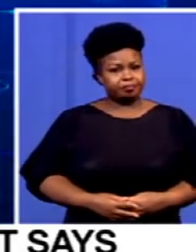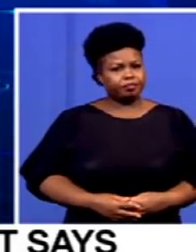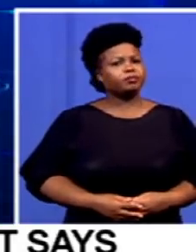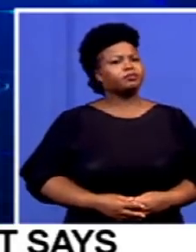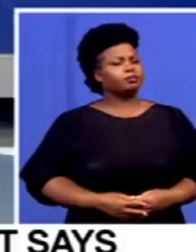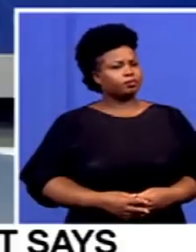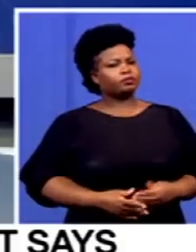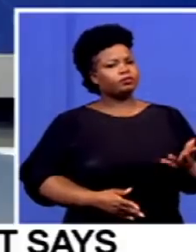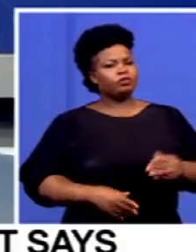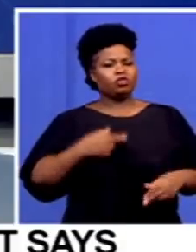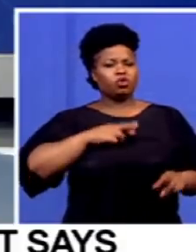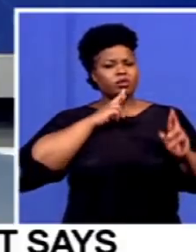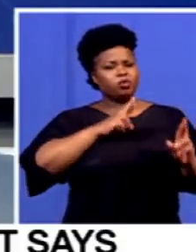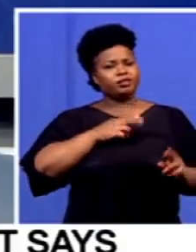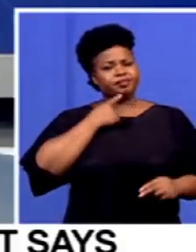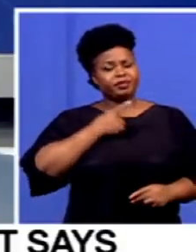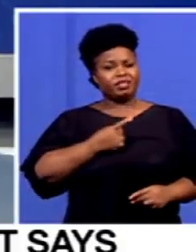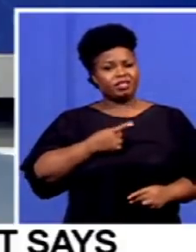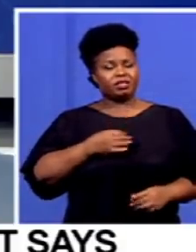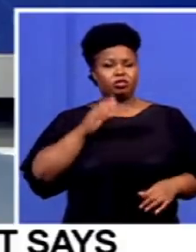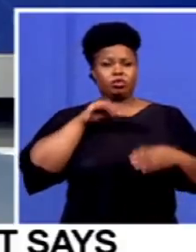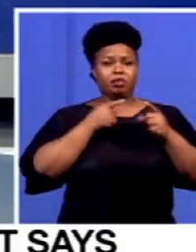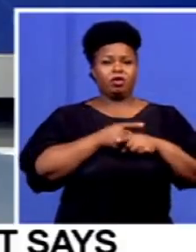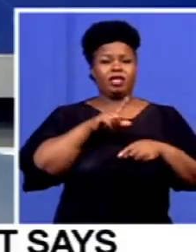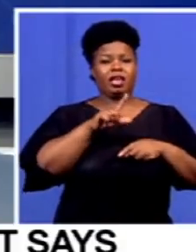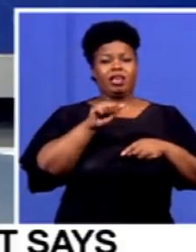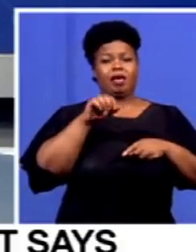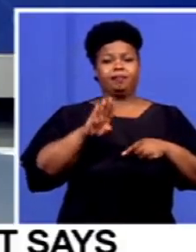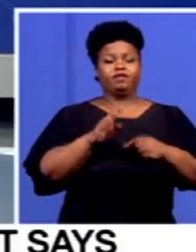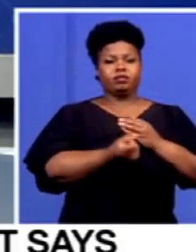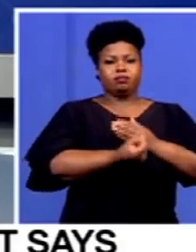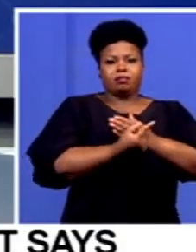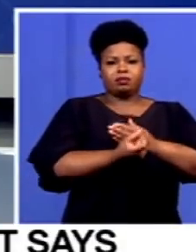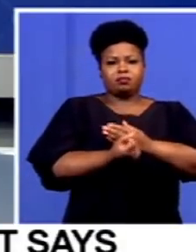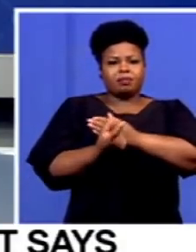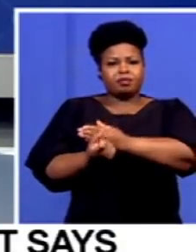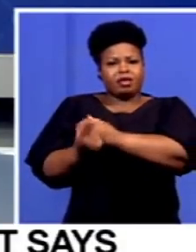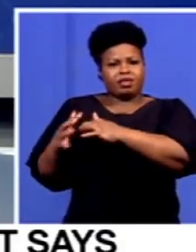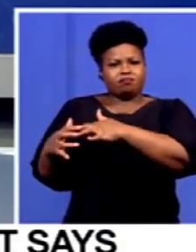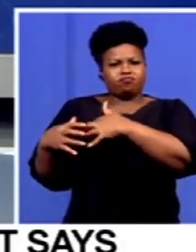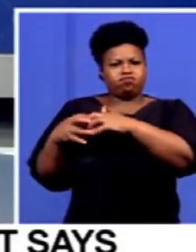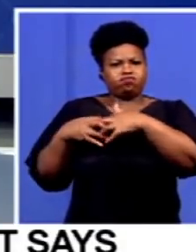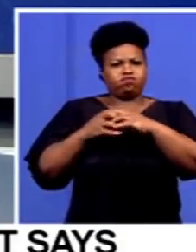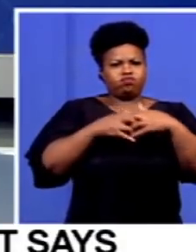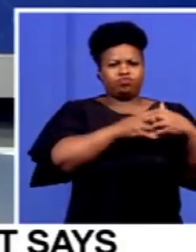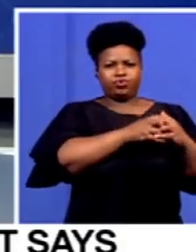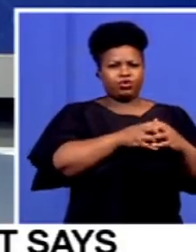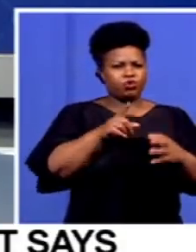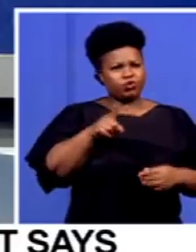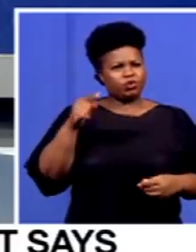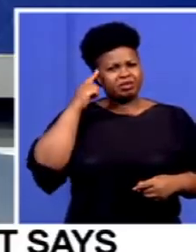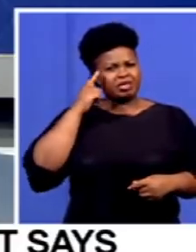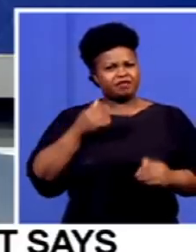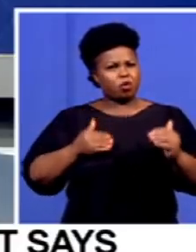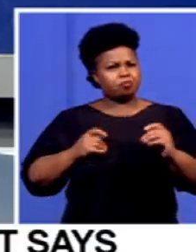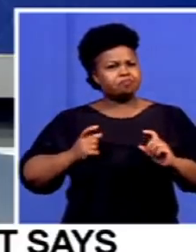Now, your report seems to talk about these drug labs mushrooming at just how exponential a